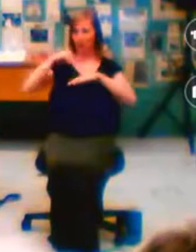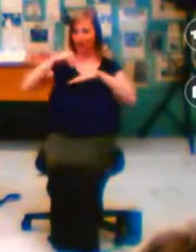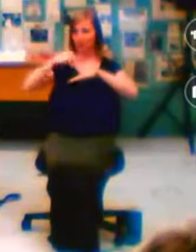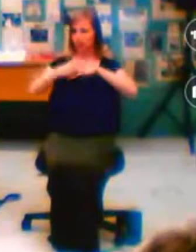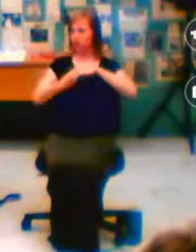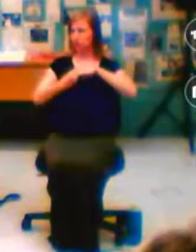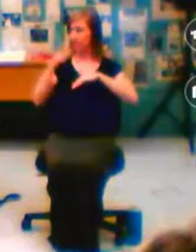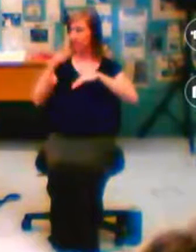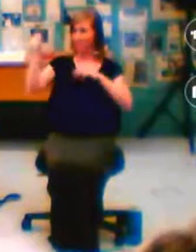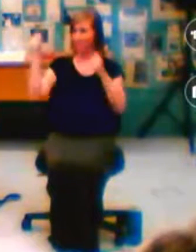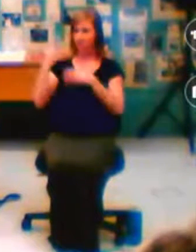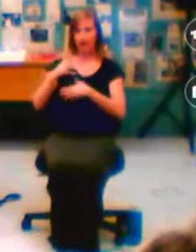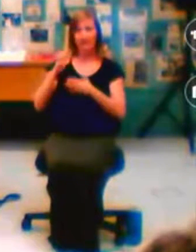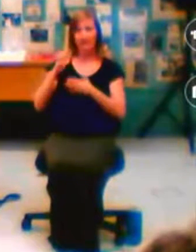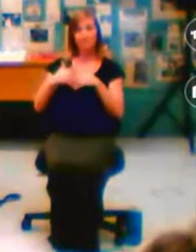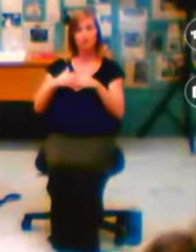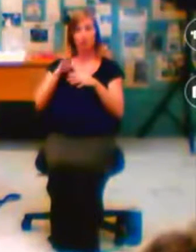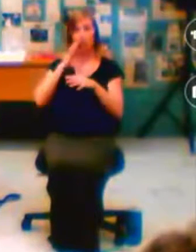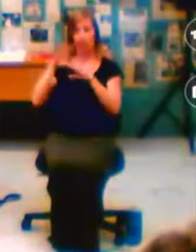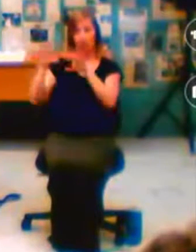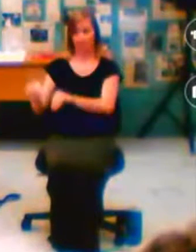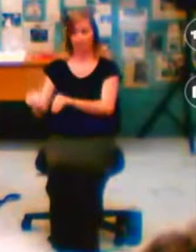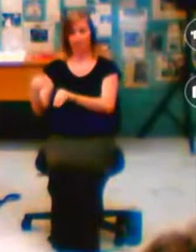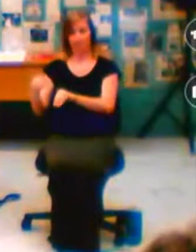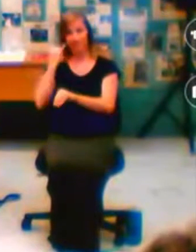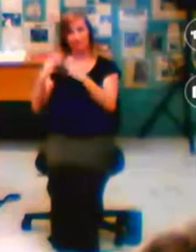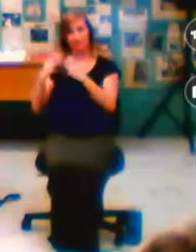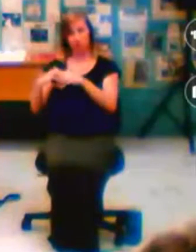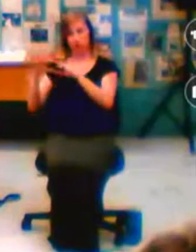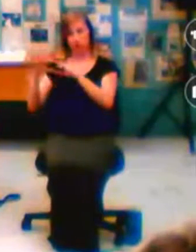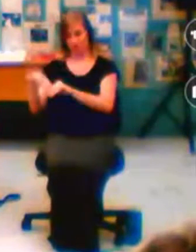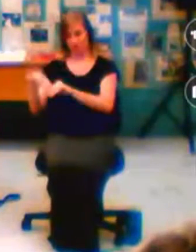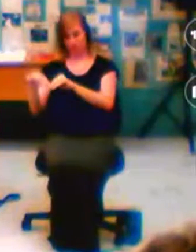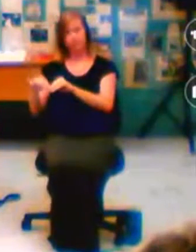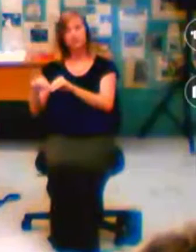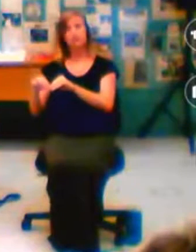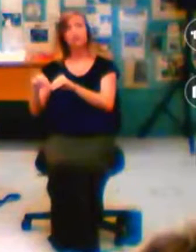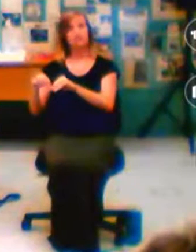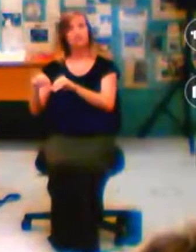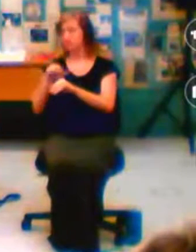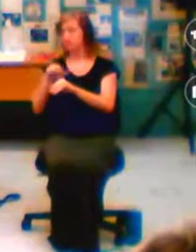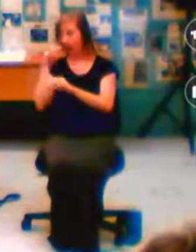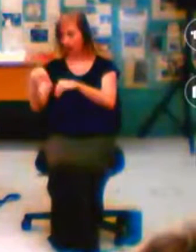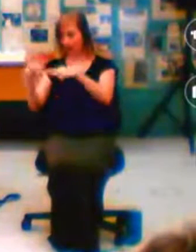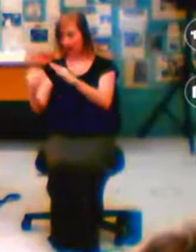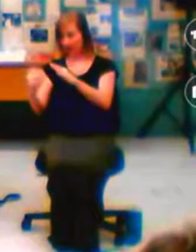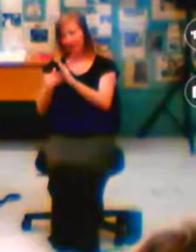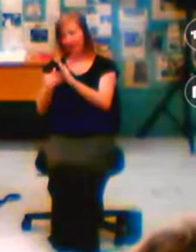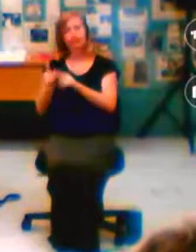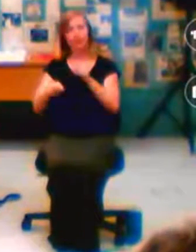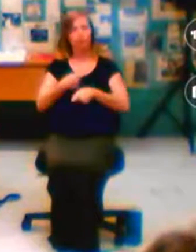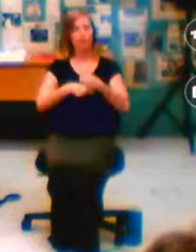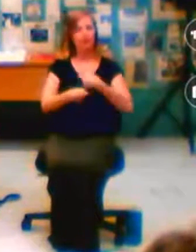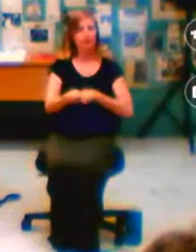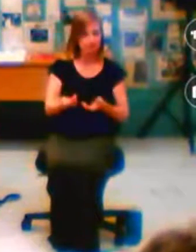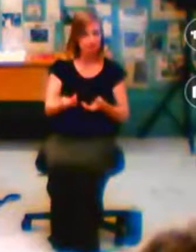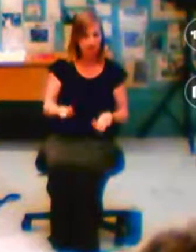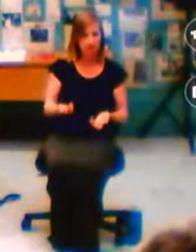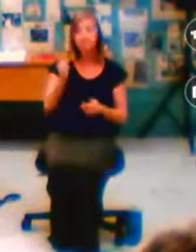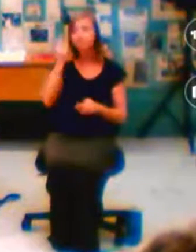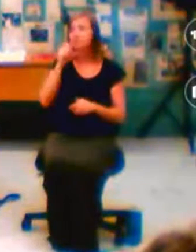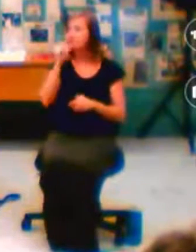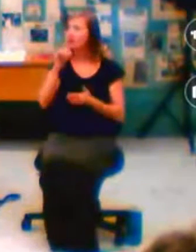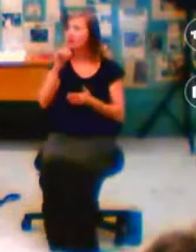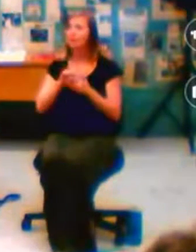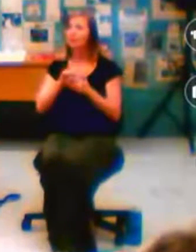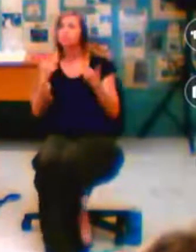will be organized. Very little innovation. The British hospitals still have wards. The Canadian hospitals have a huge lack of imaging. They're